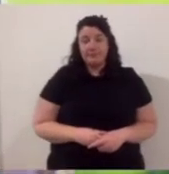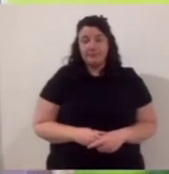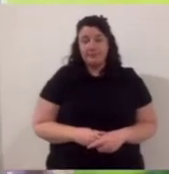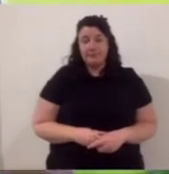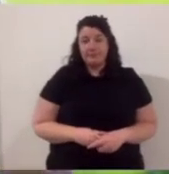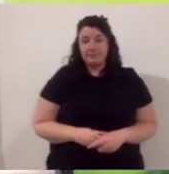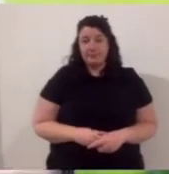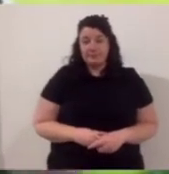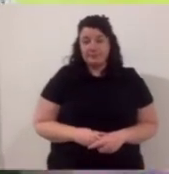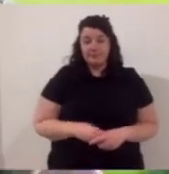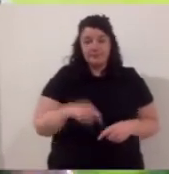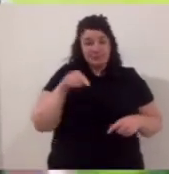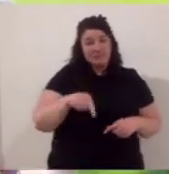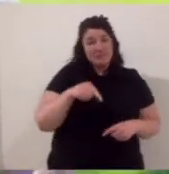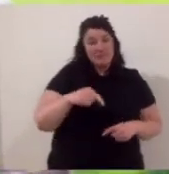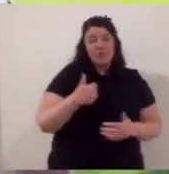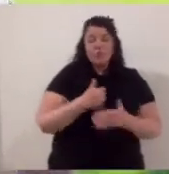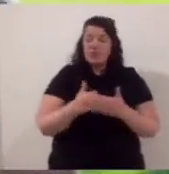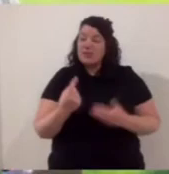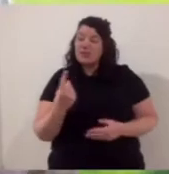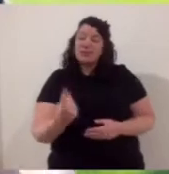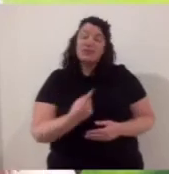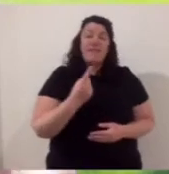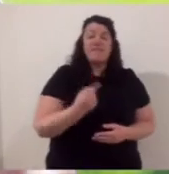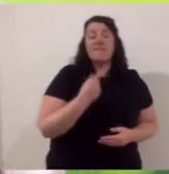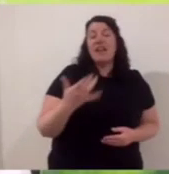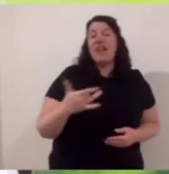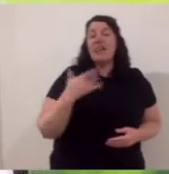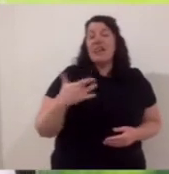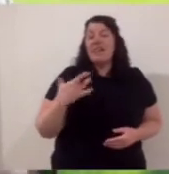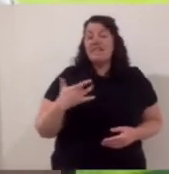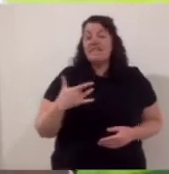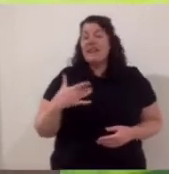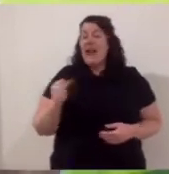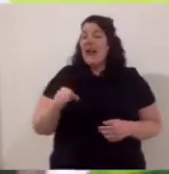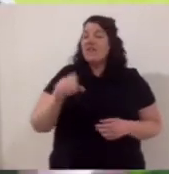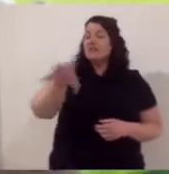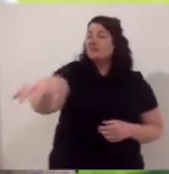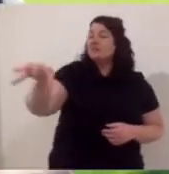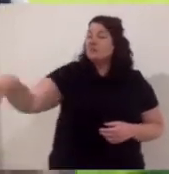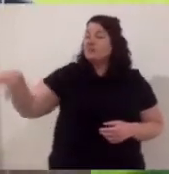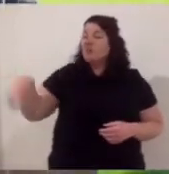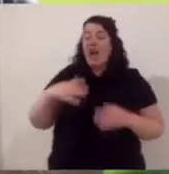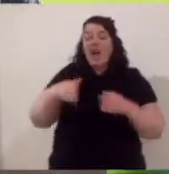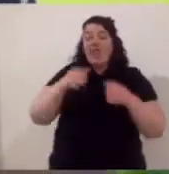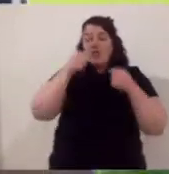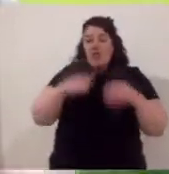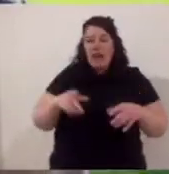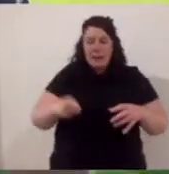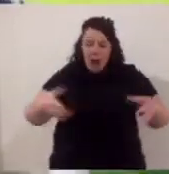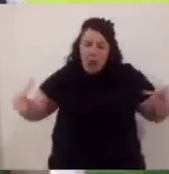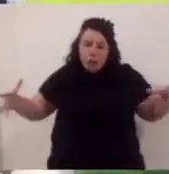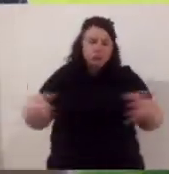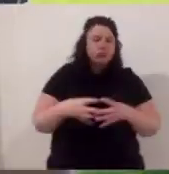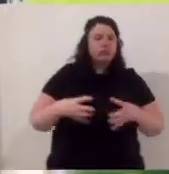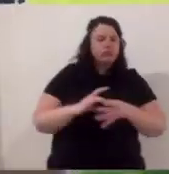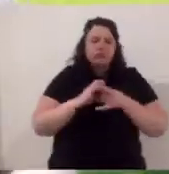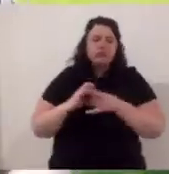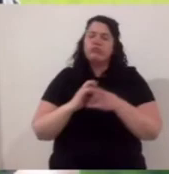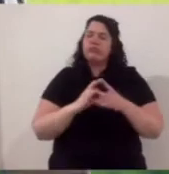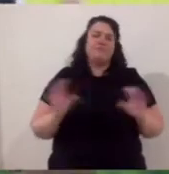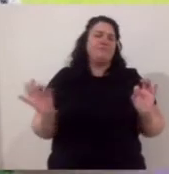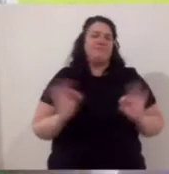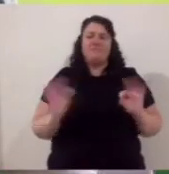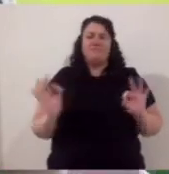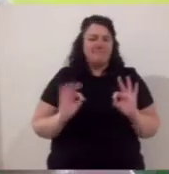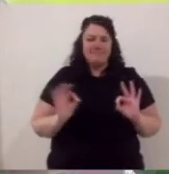varanids. Varanids typically are pretty solitary. They might live in loose social groups, but they don't have any really strong family